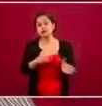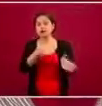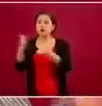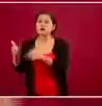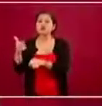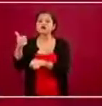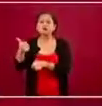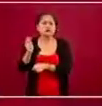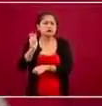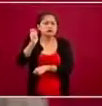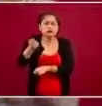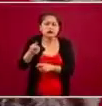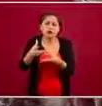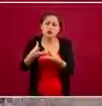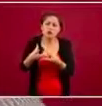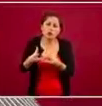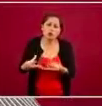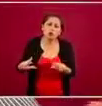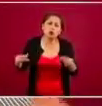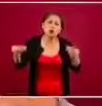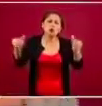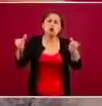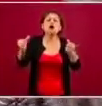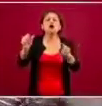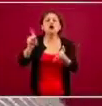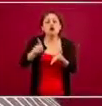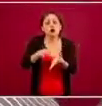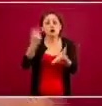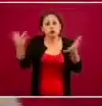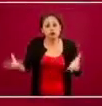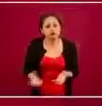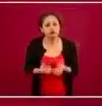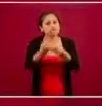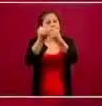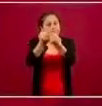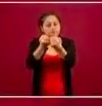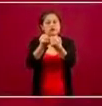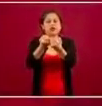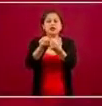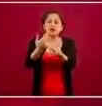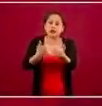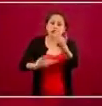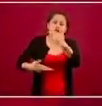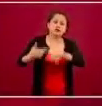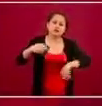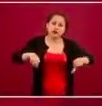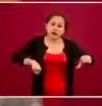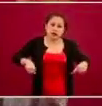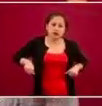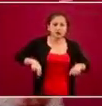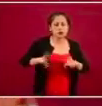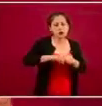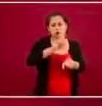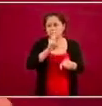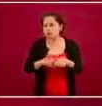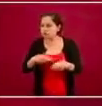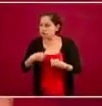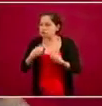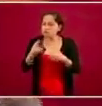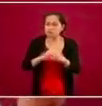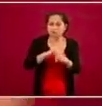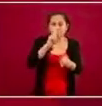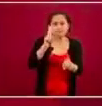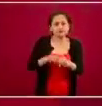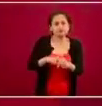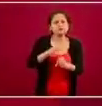first three phases, which is imported cases, phase 1, community transmission, phase 2, and then